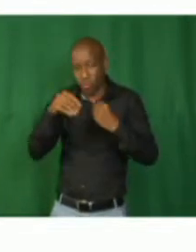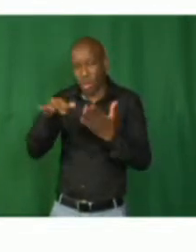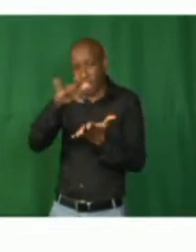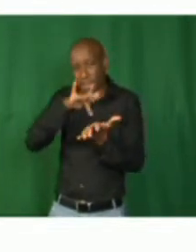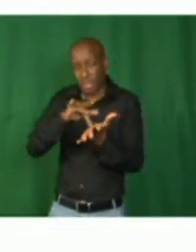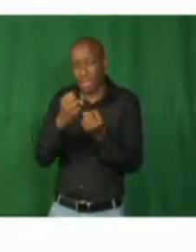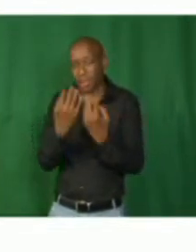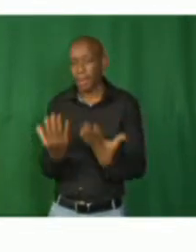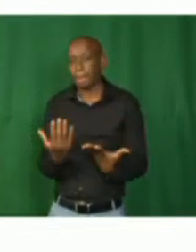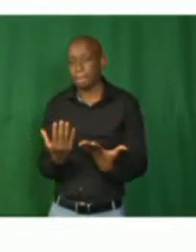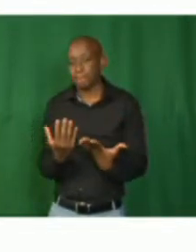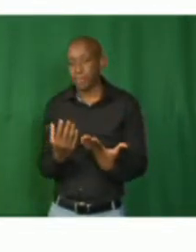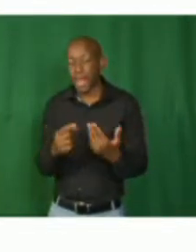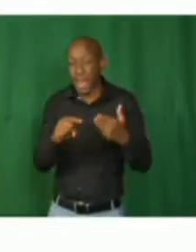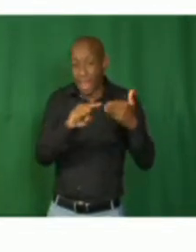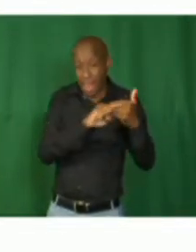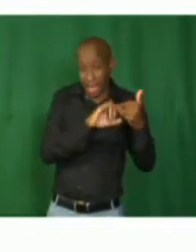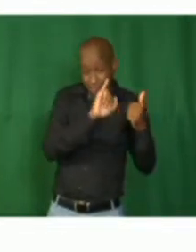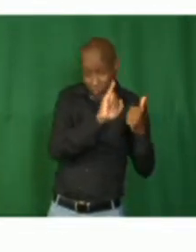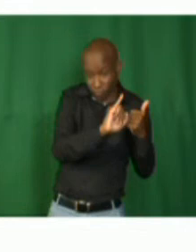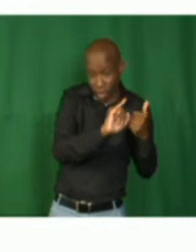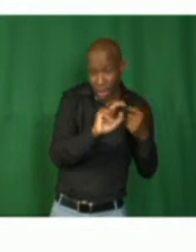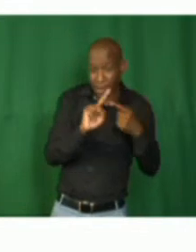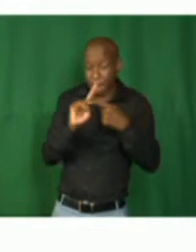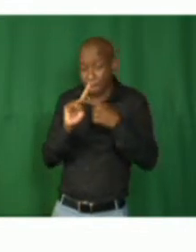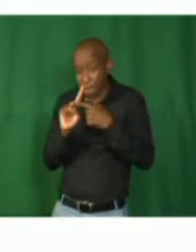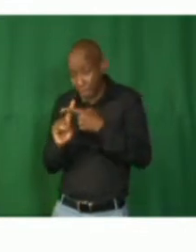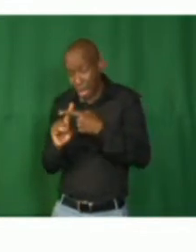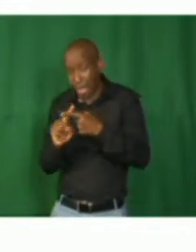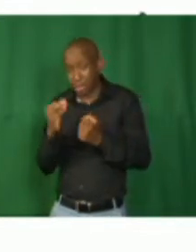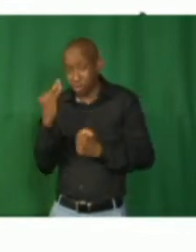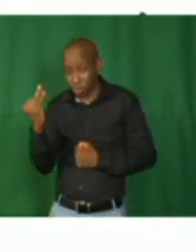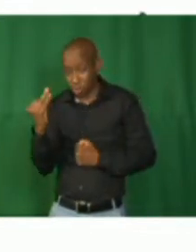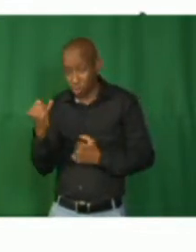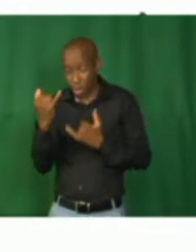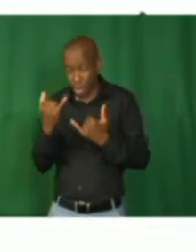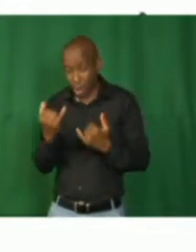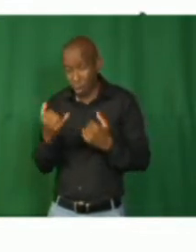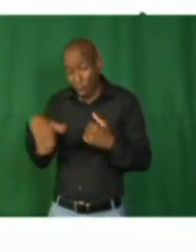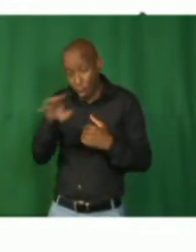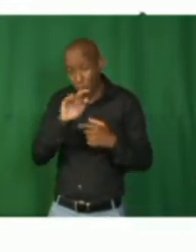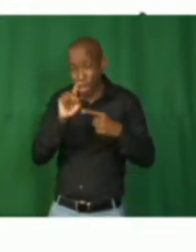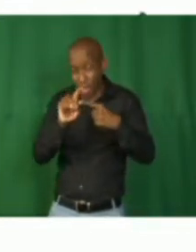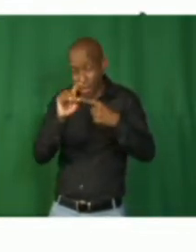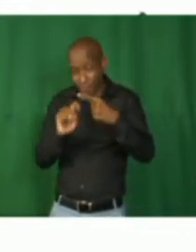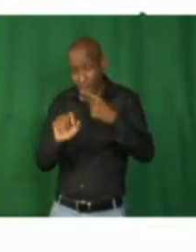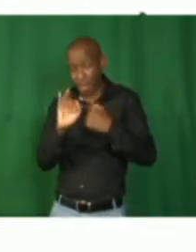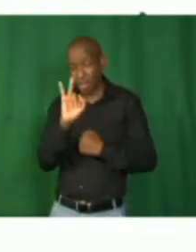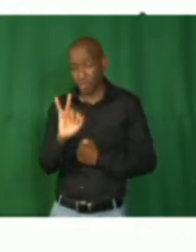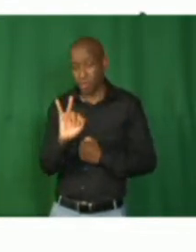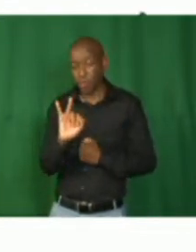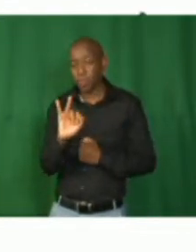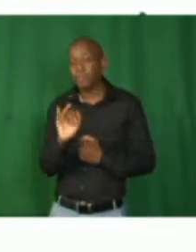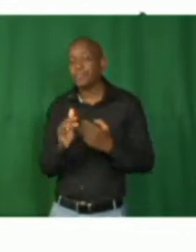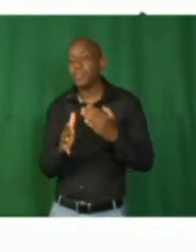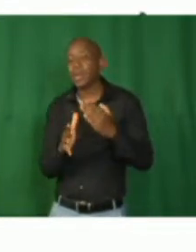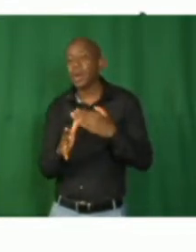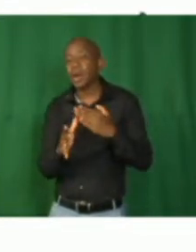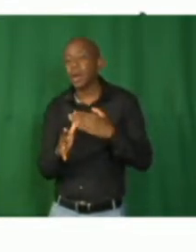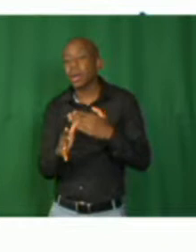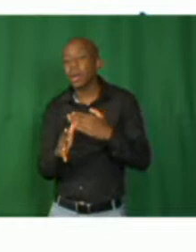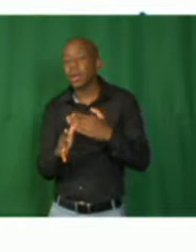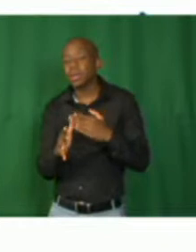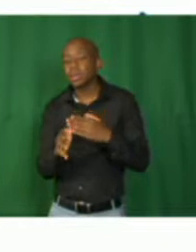say, -1 plus 2, and then you divide that by 2. Now if you do that